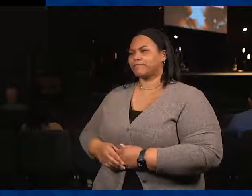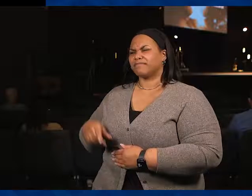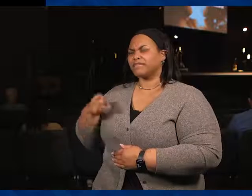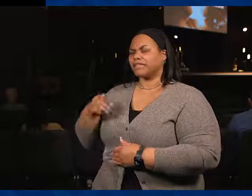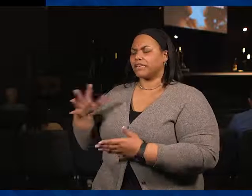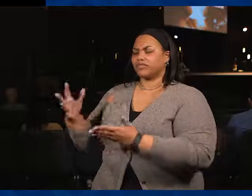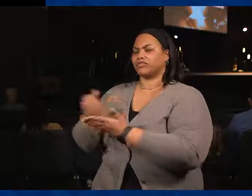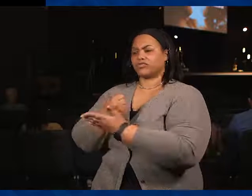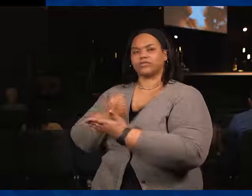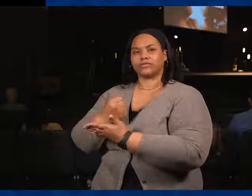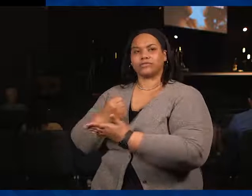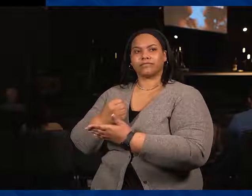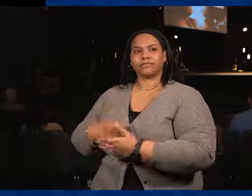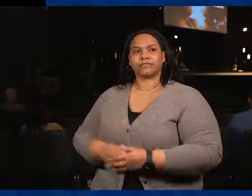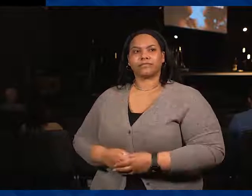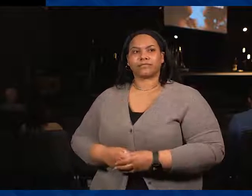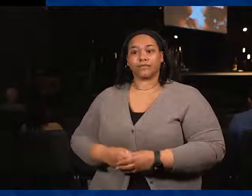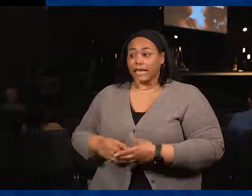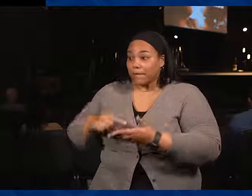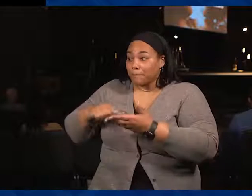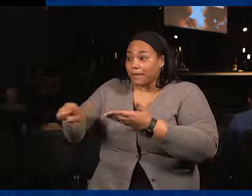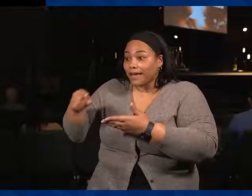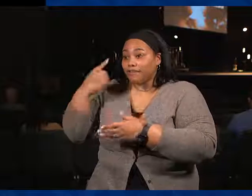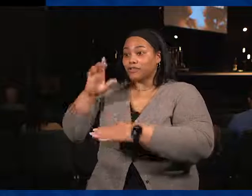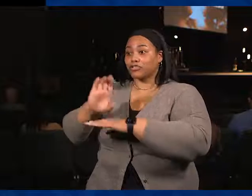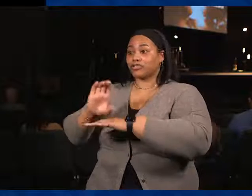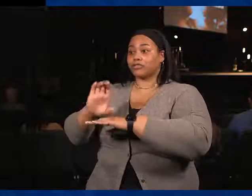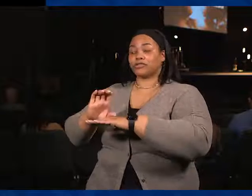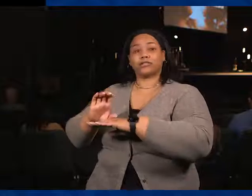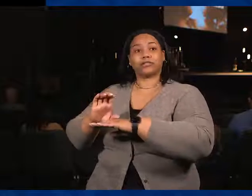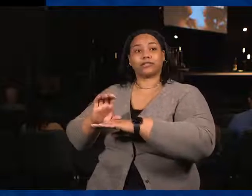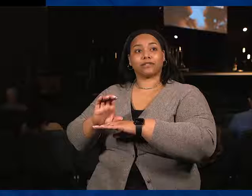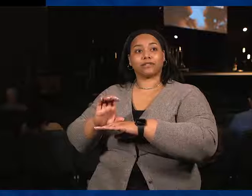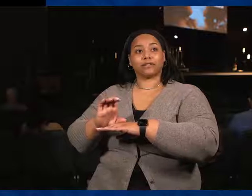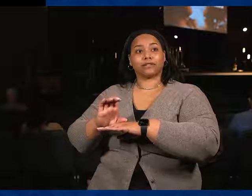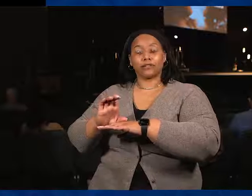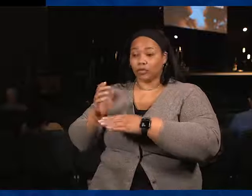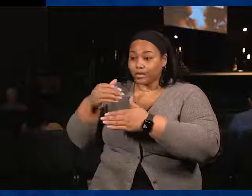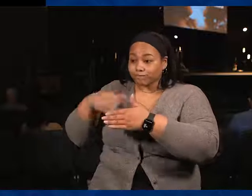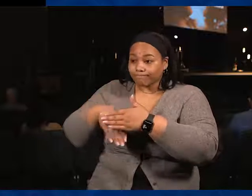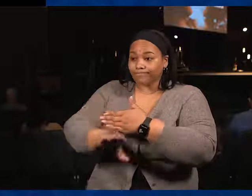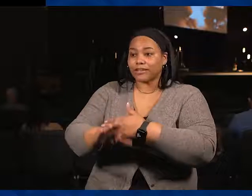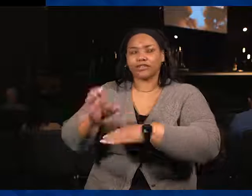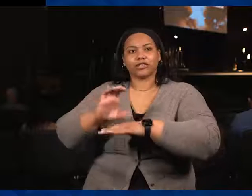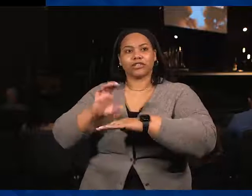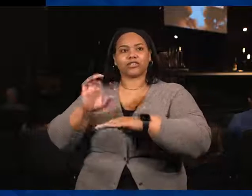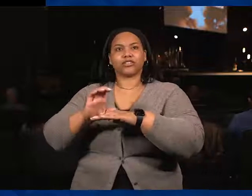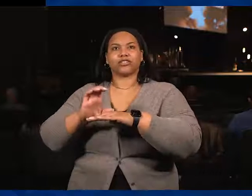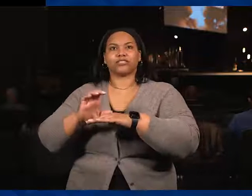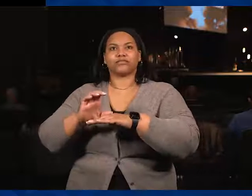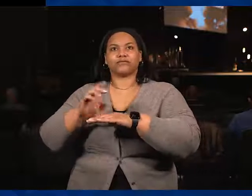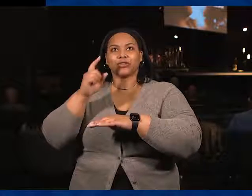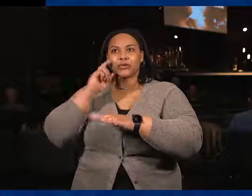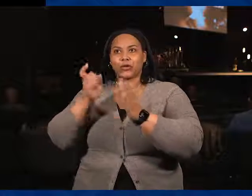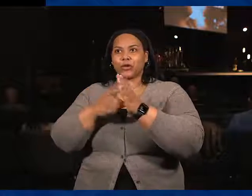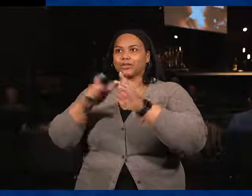deserving. You know, he paid for the church. When you walk in the synagogue, you see a plaque with his name